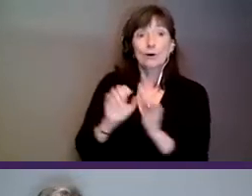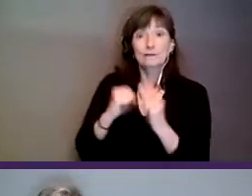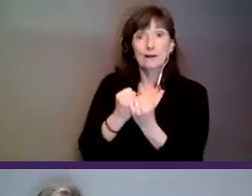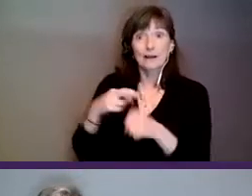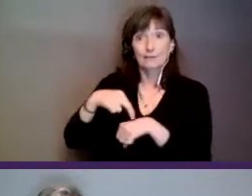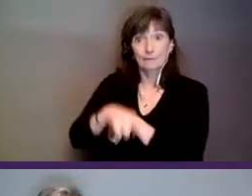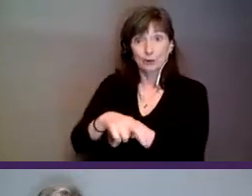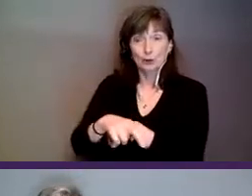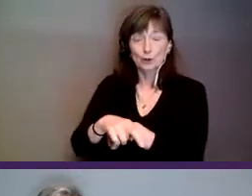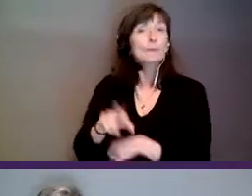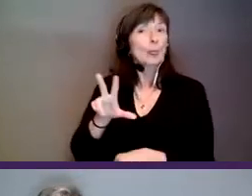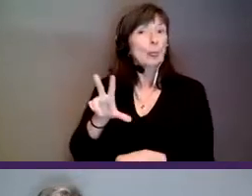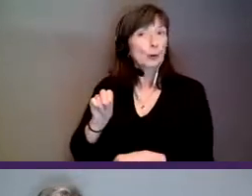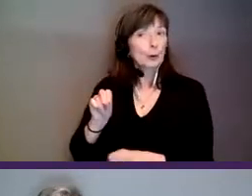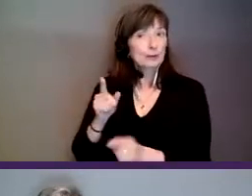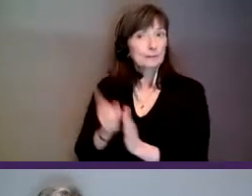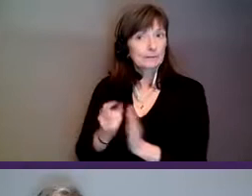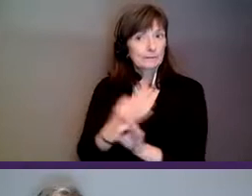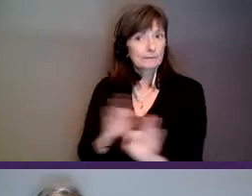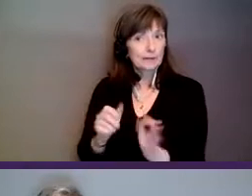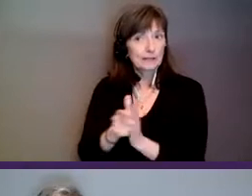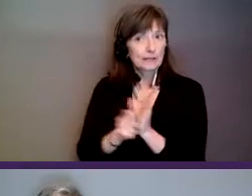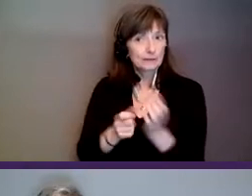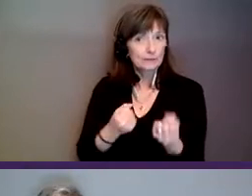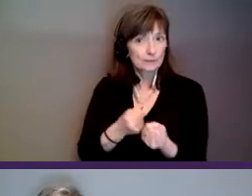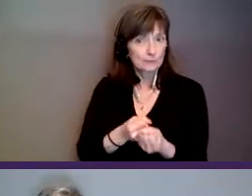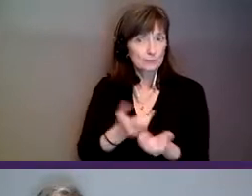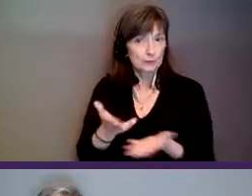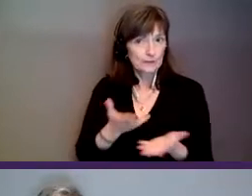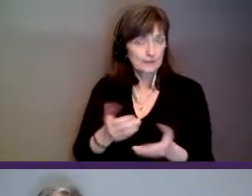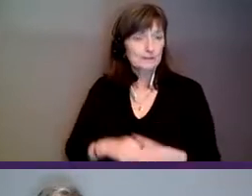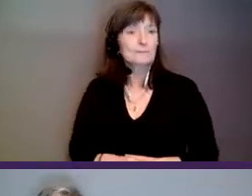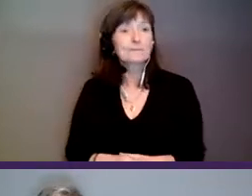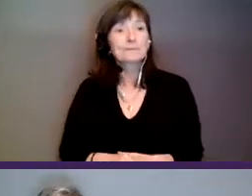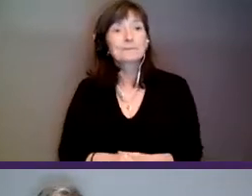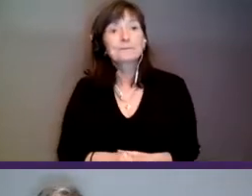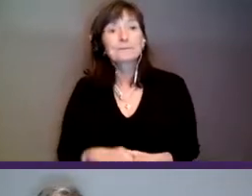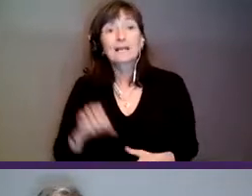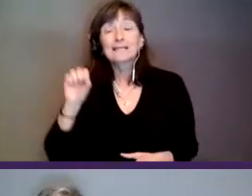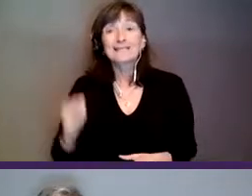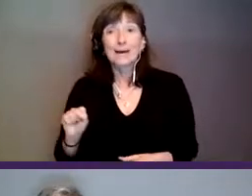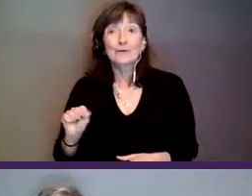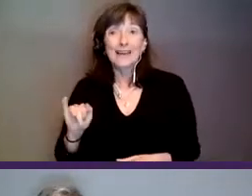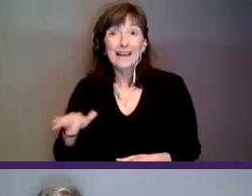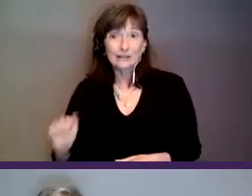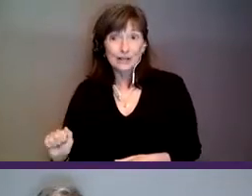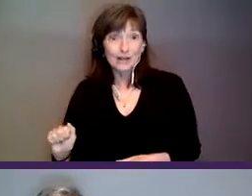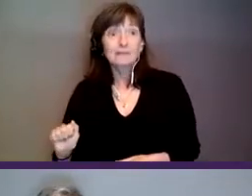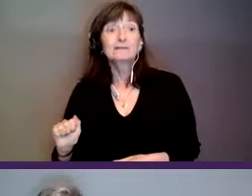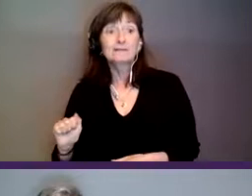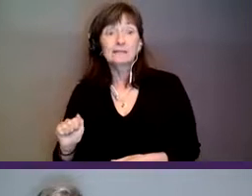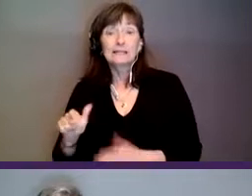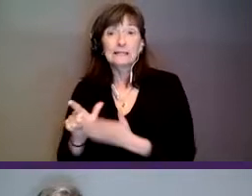of free legal advice to individuals, or the South Asian Legal Clinic, which is similar to the Advocacy